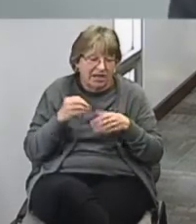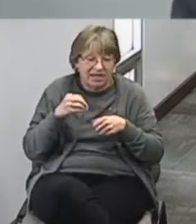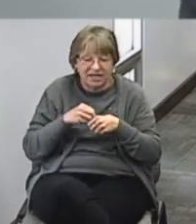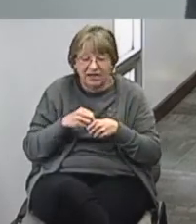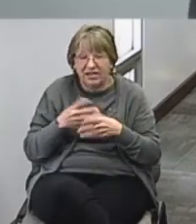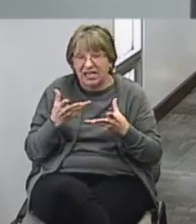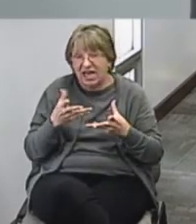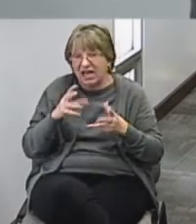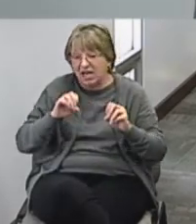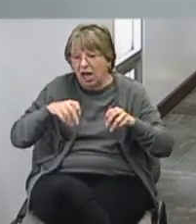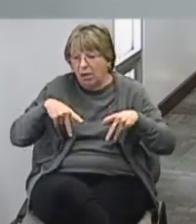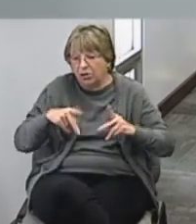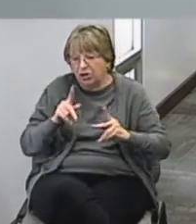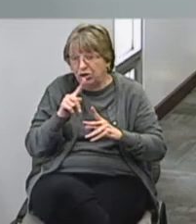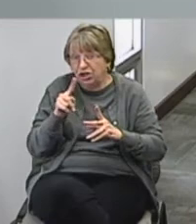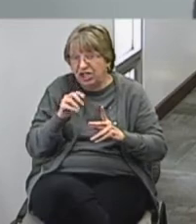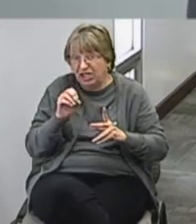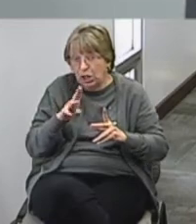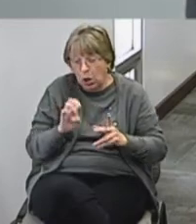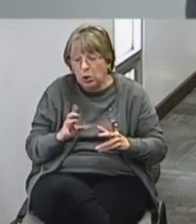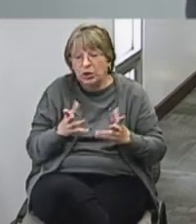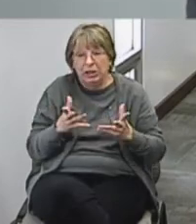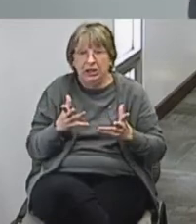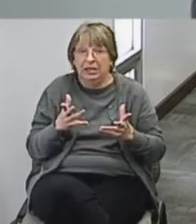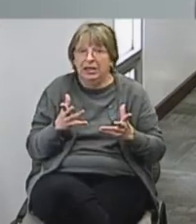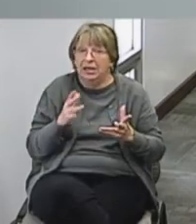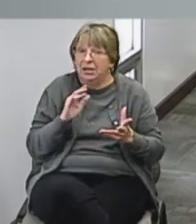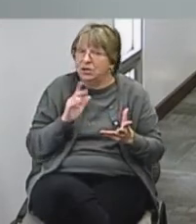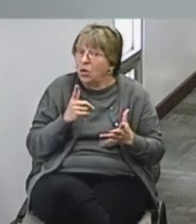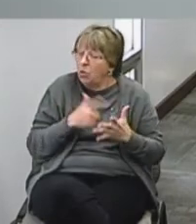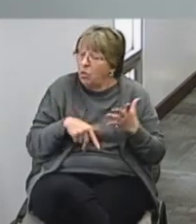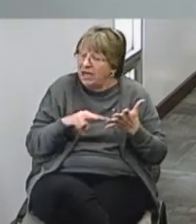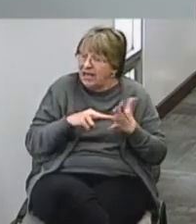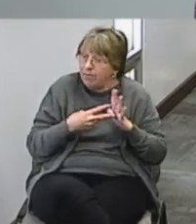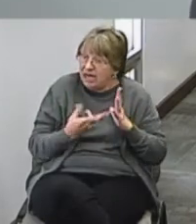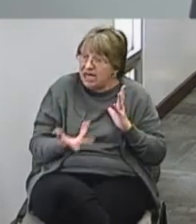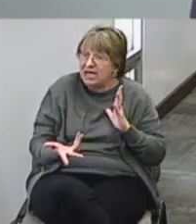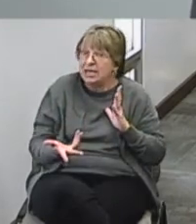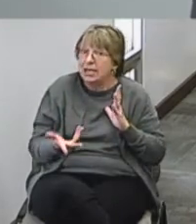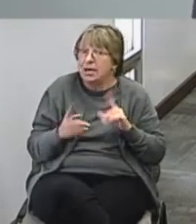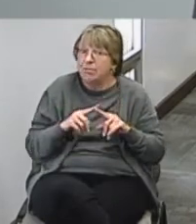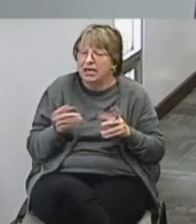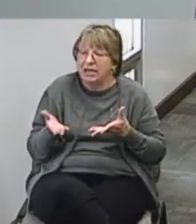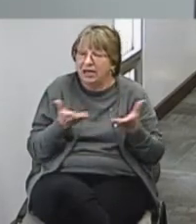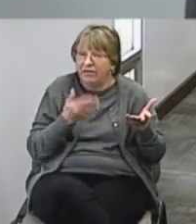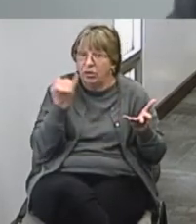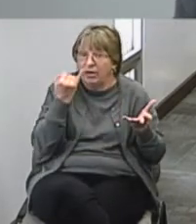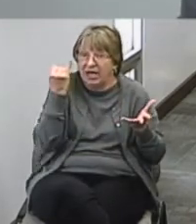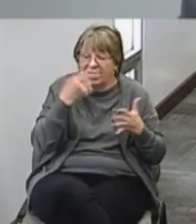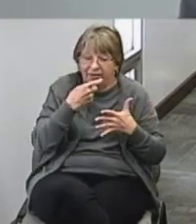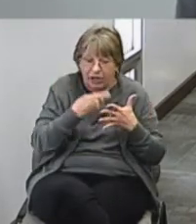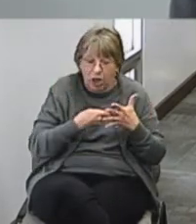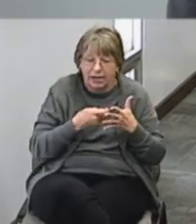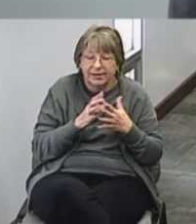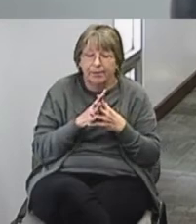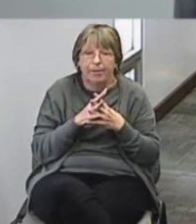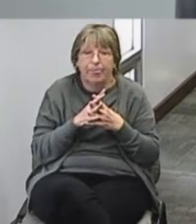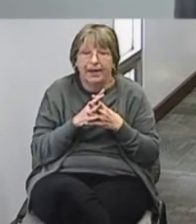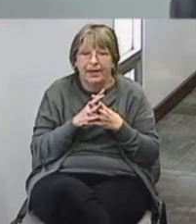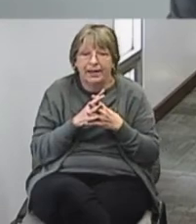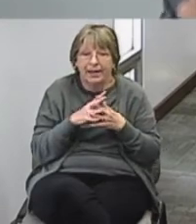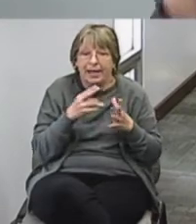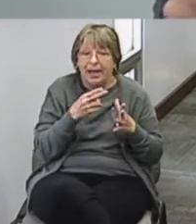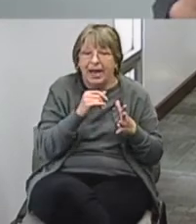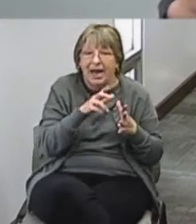This project happens to be in one of those, so you know what that really means. But just to give you an idea of the cost, Hayes